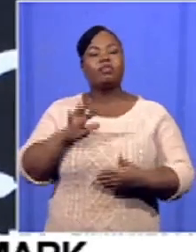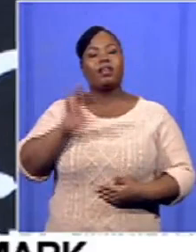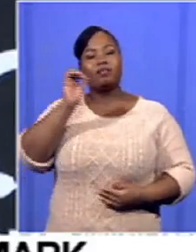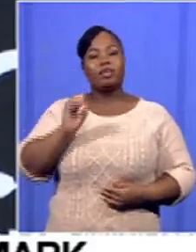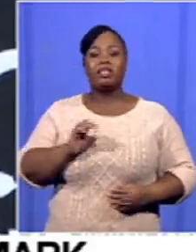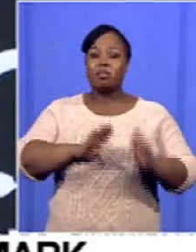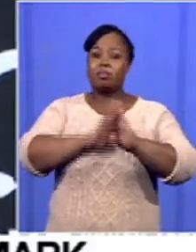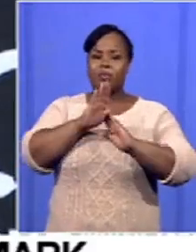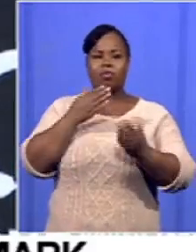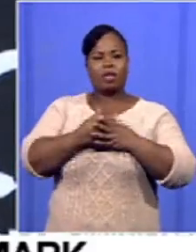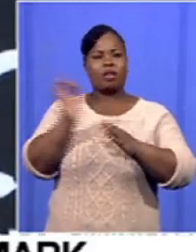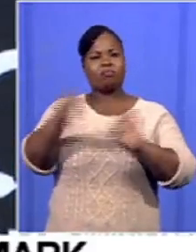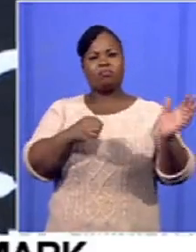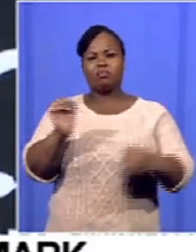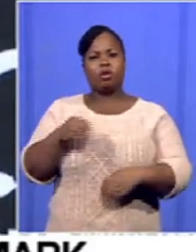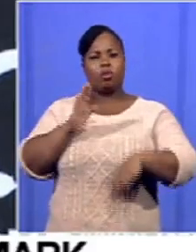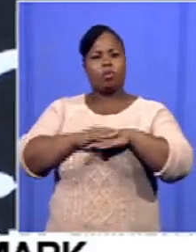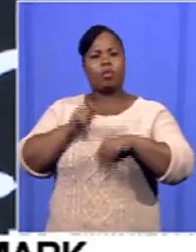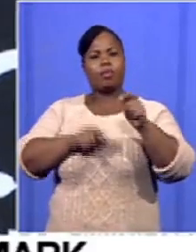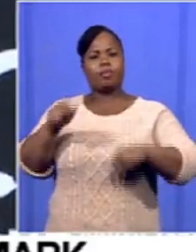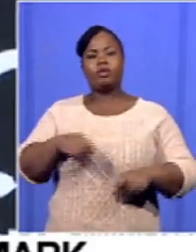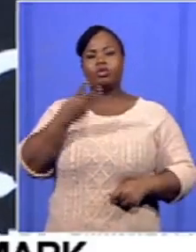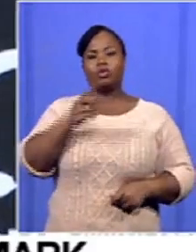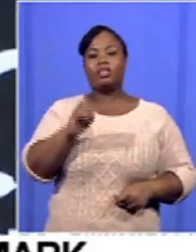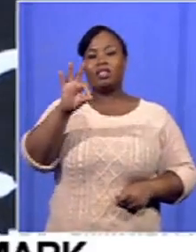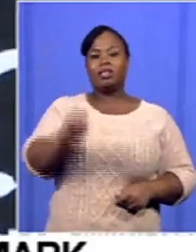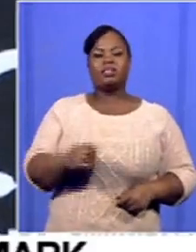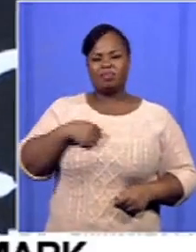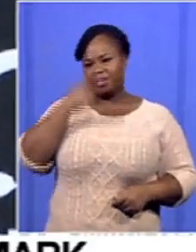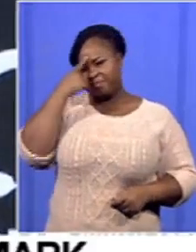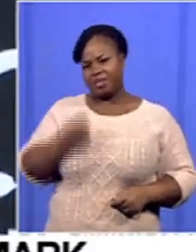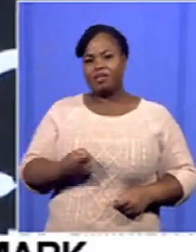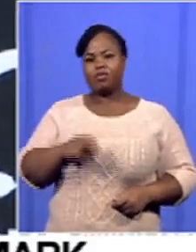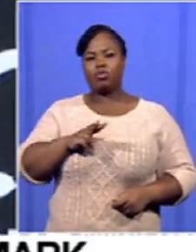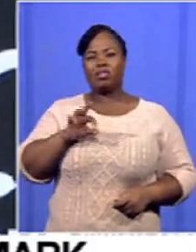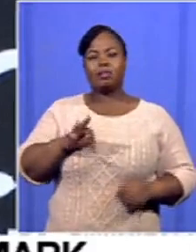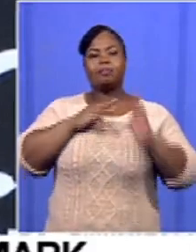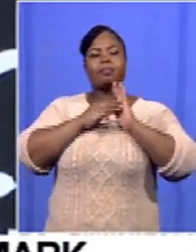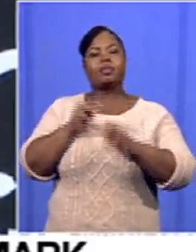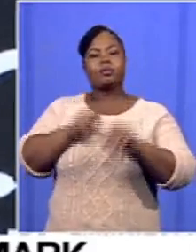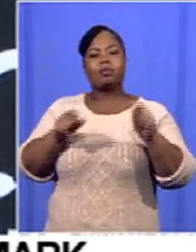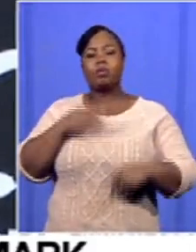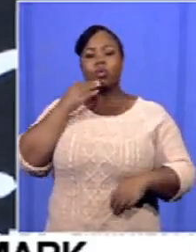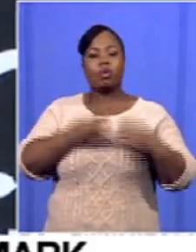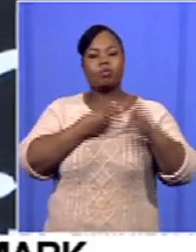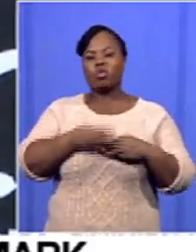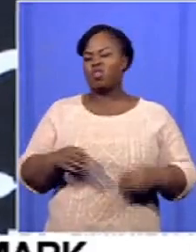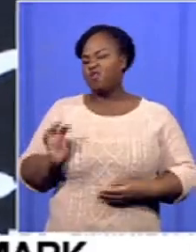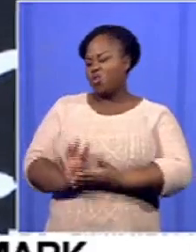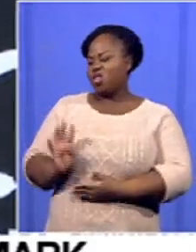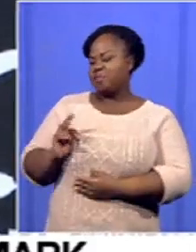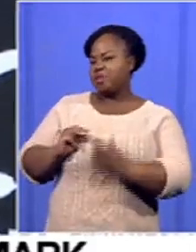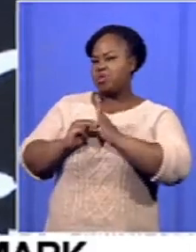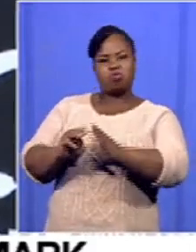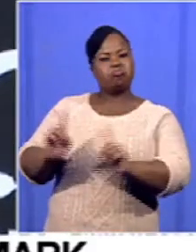5%, we can hire more people. In 2030, I believe we will have 23 million people working instead of the 14 million who